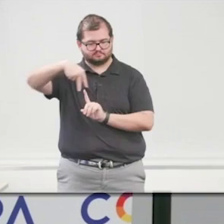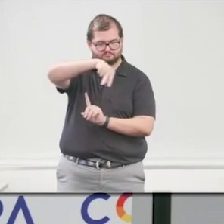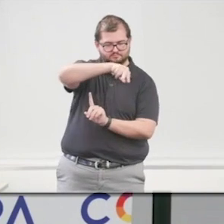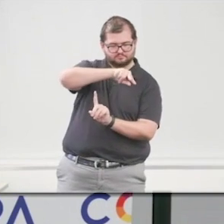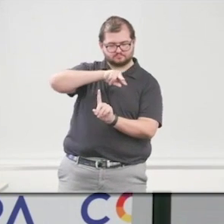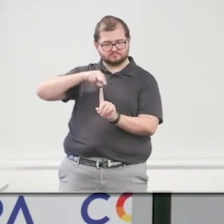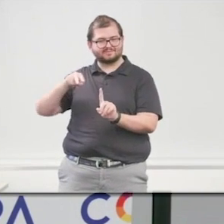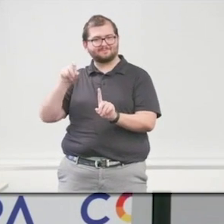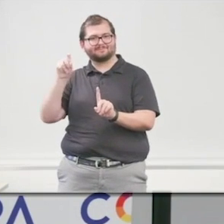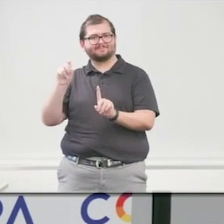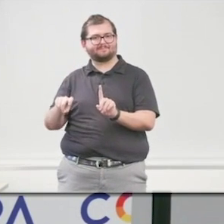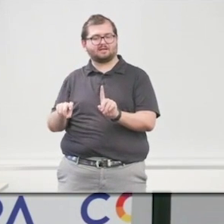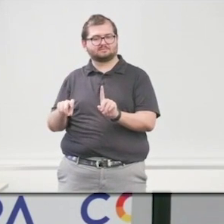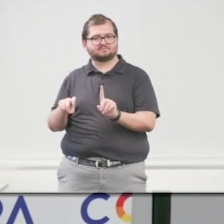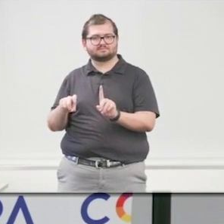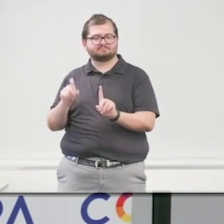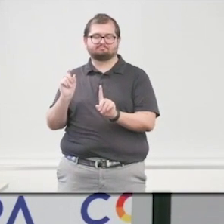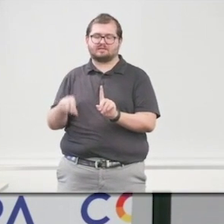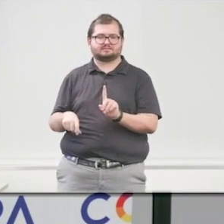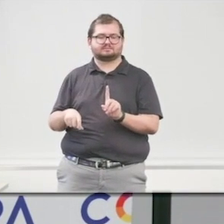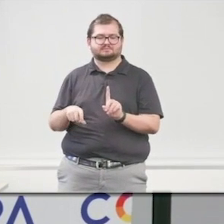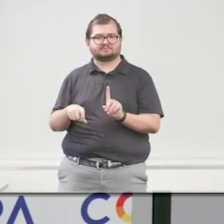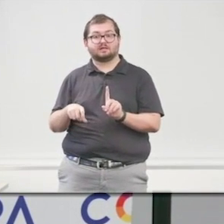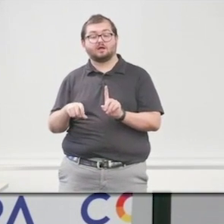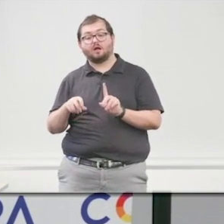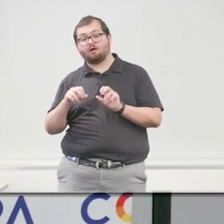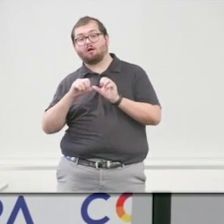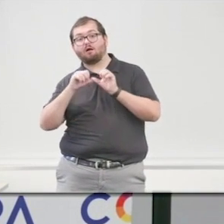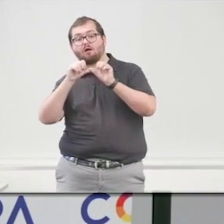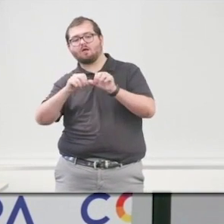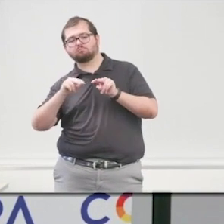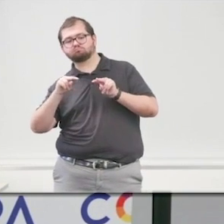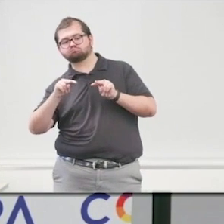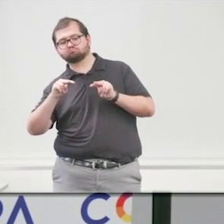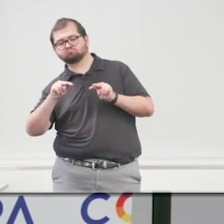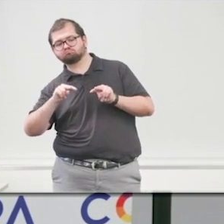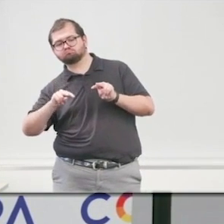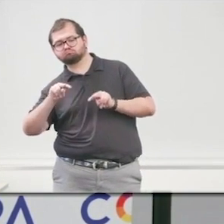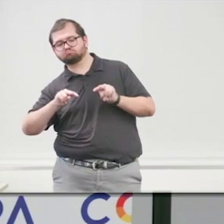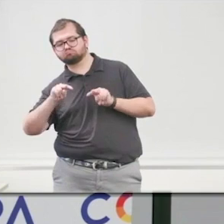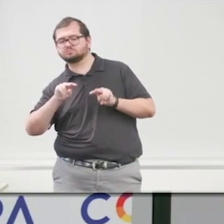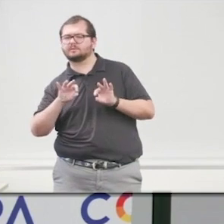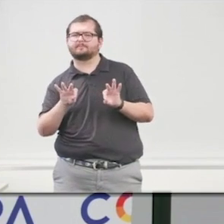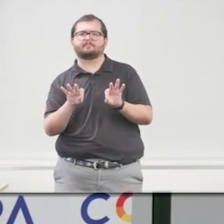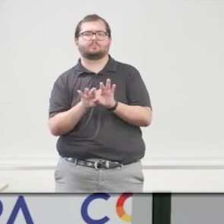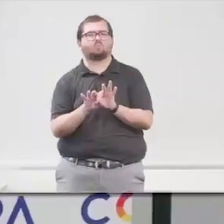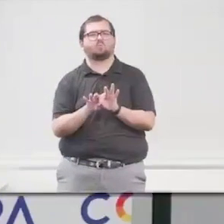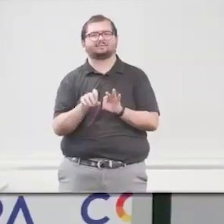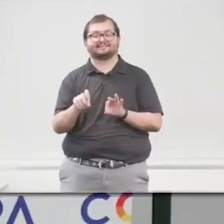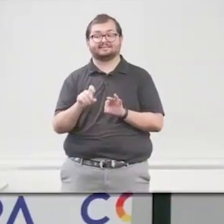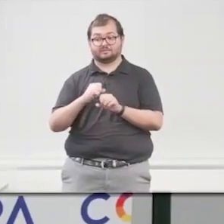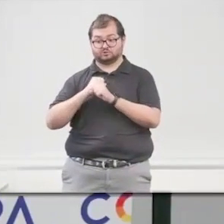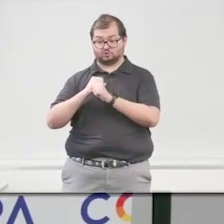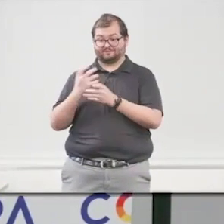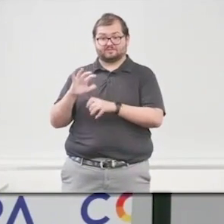different angles. Obviously, having ongoing monitoring is very important, and security is in place